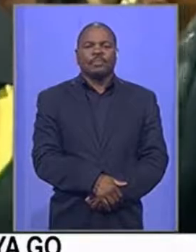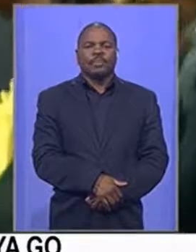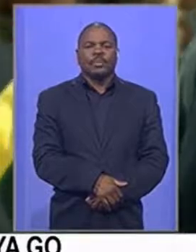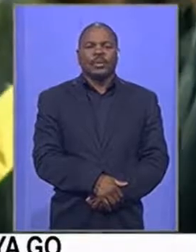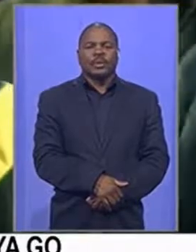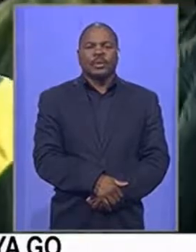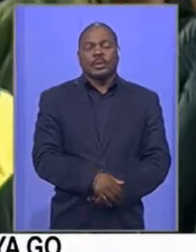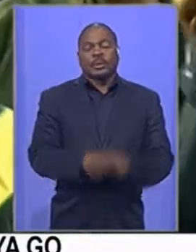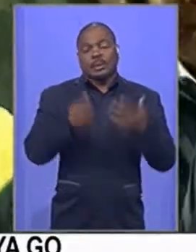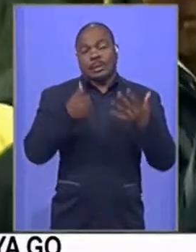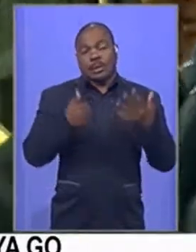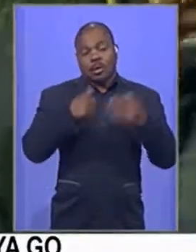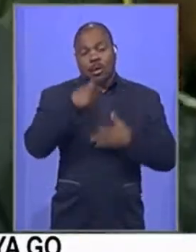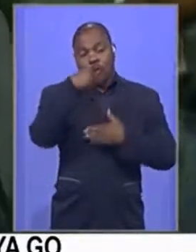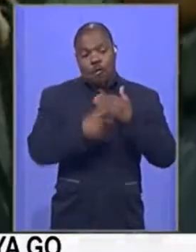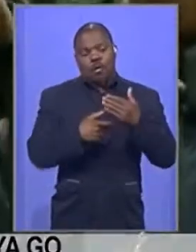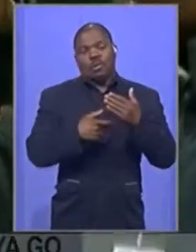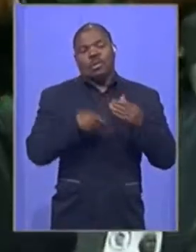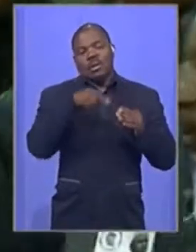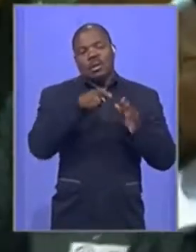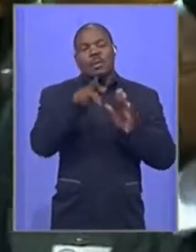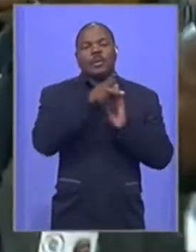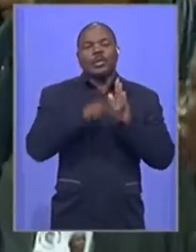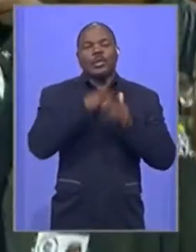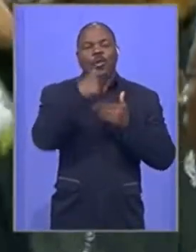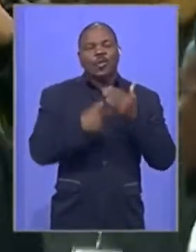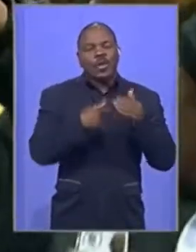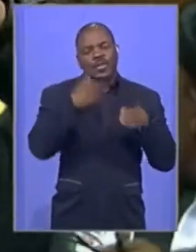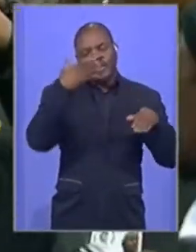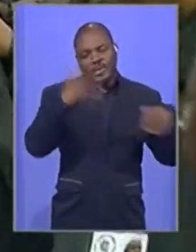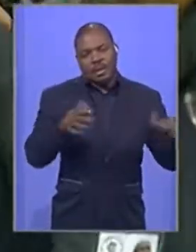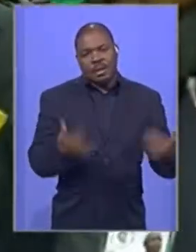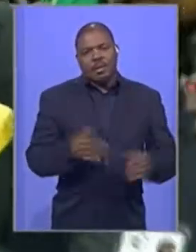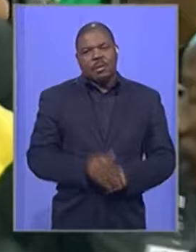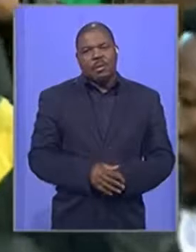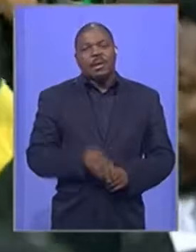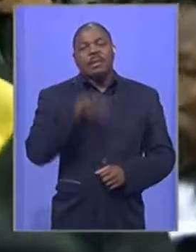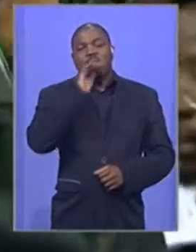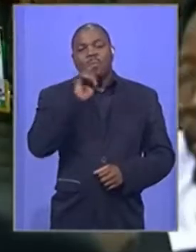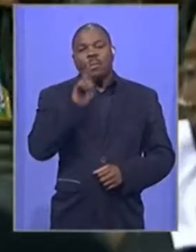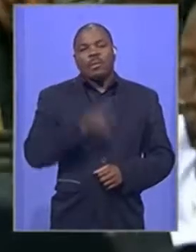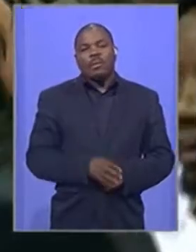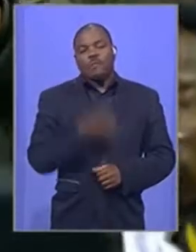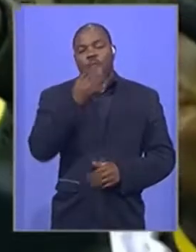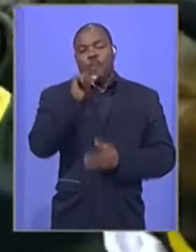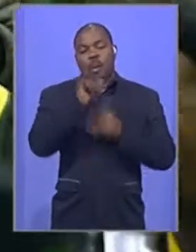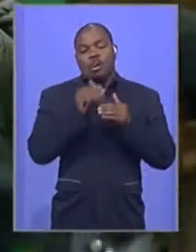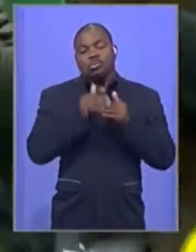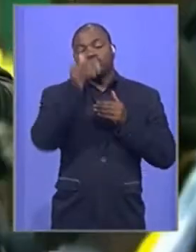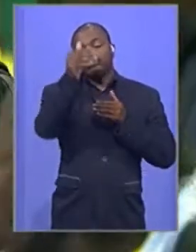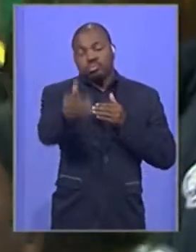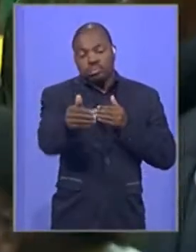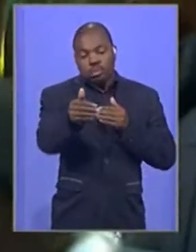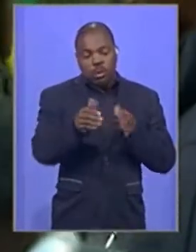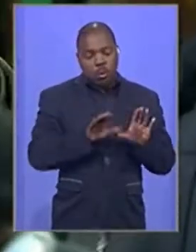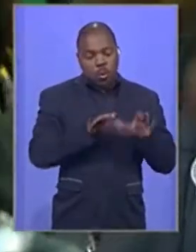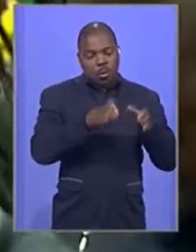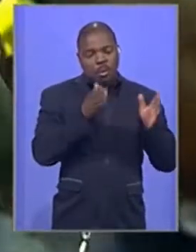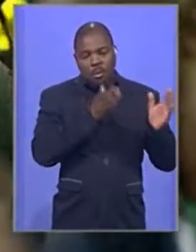Khonferense ya borataro e ka ga togamano ya ANC e khutlile mme se se ra gore mo kgweding di le 4 tse di latelang mokgatlho o tla